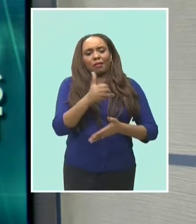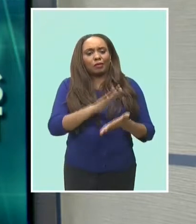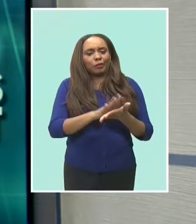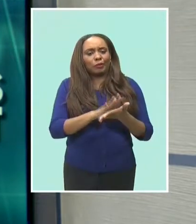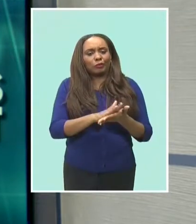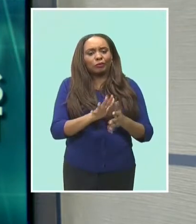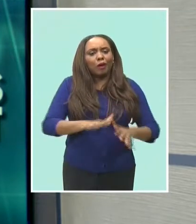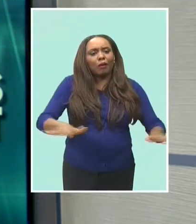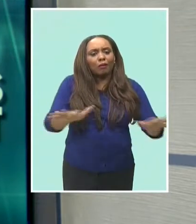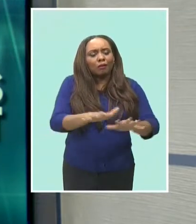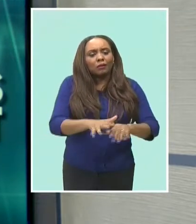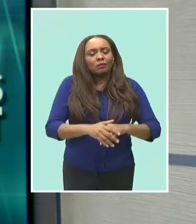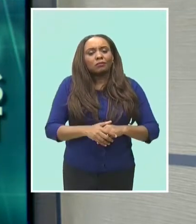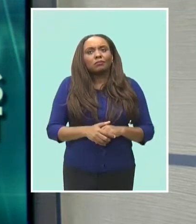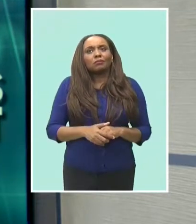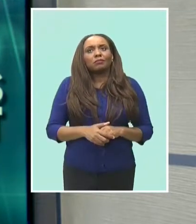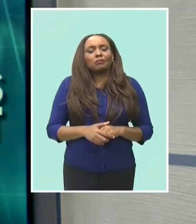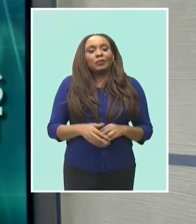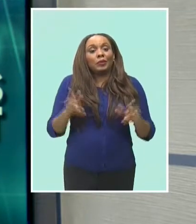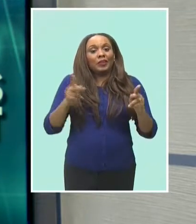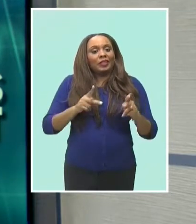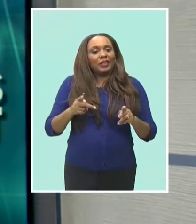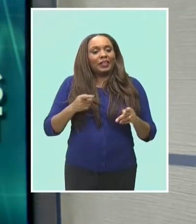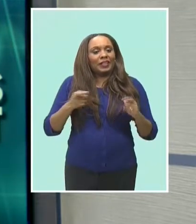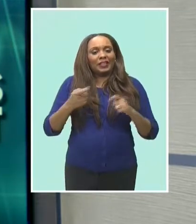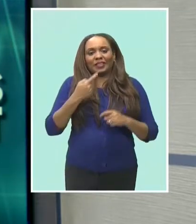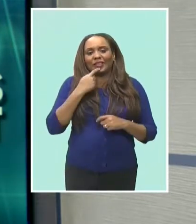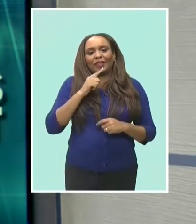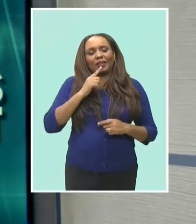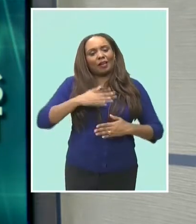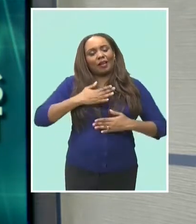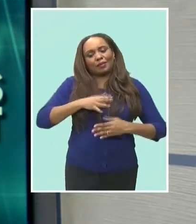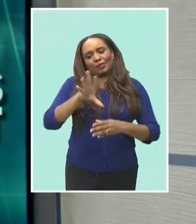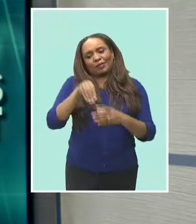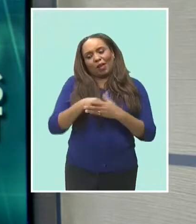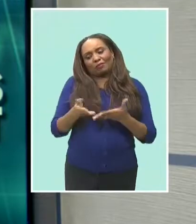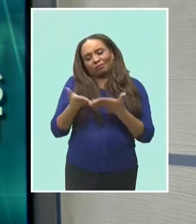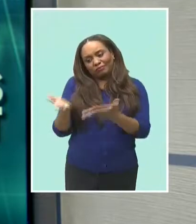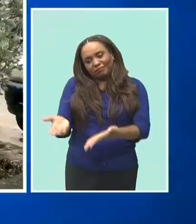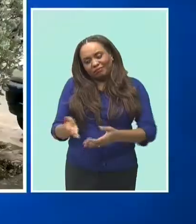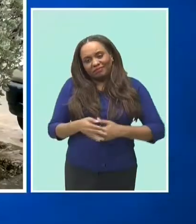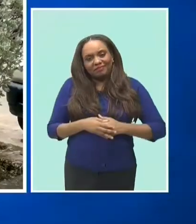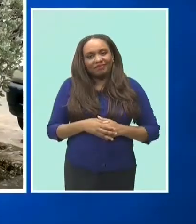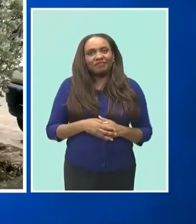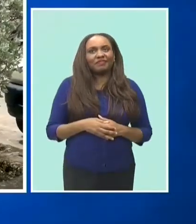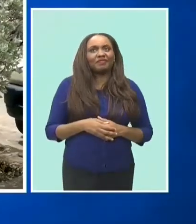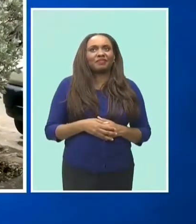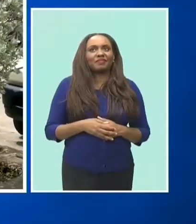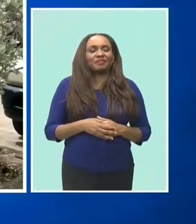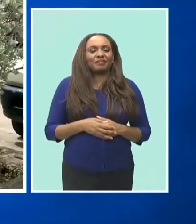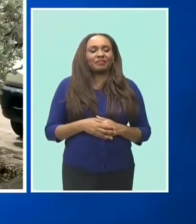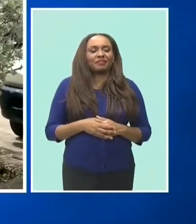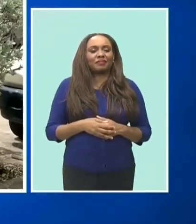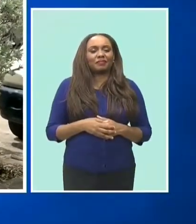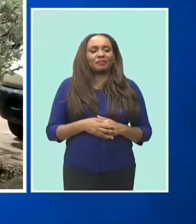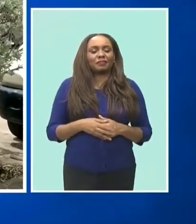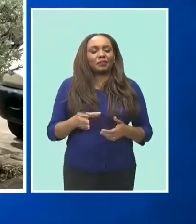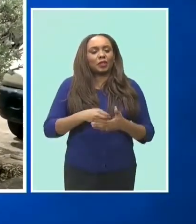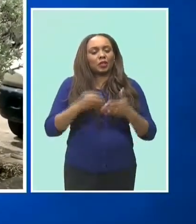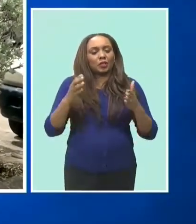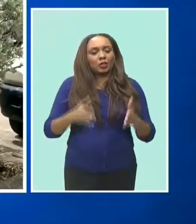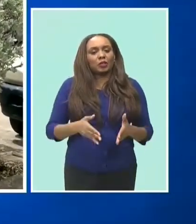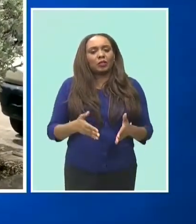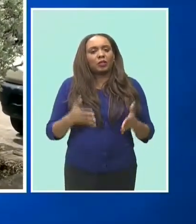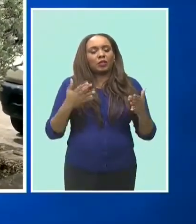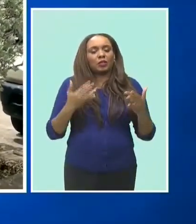says that they were pleased to be able to visit the school to be a part of that exercise. Preparing students for 5th, 6th form, going